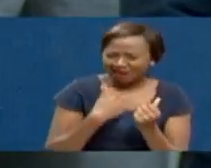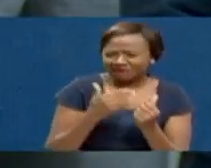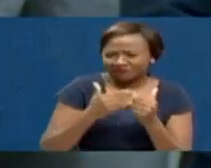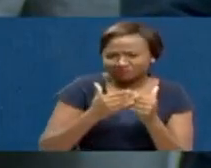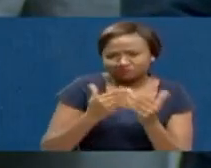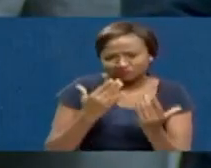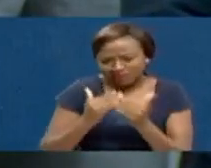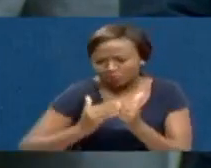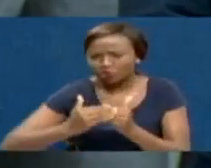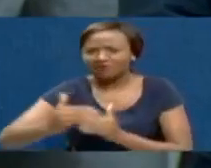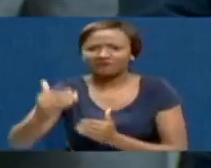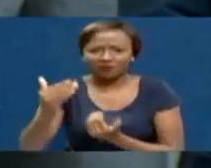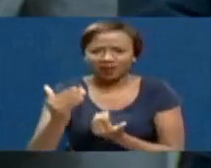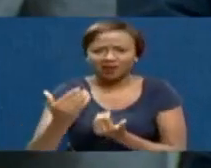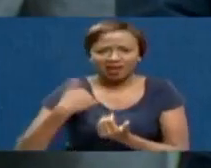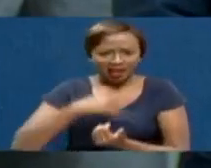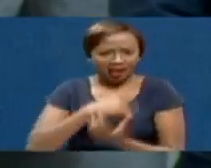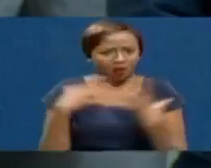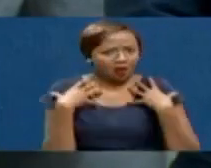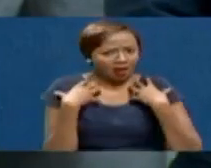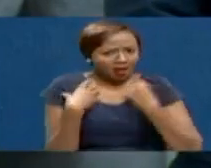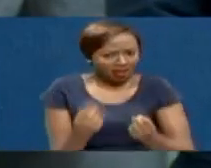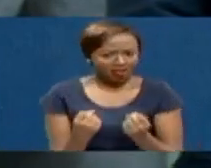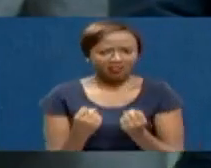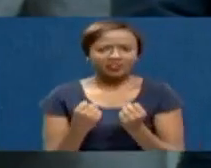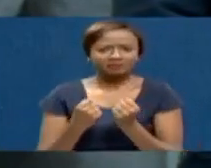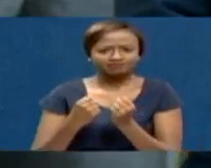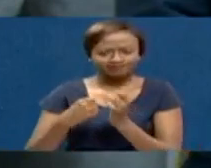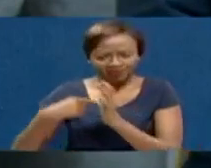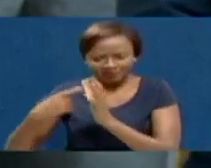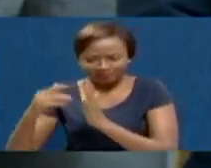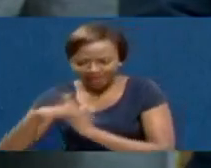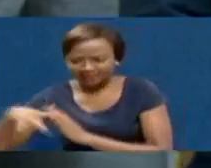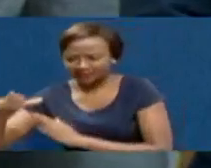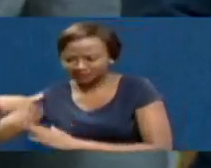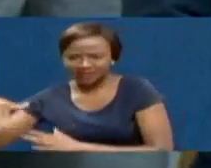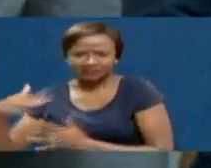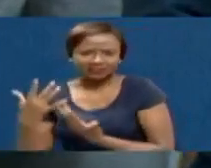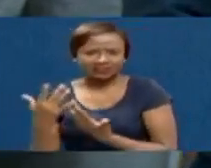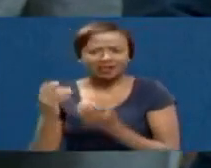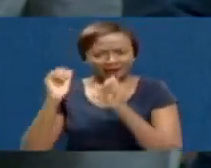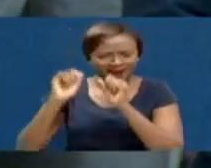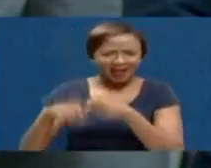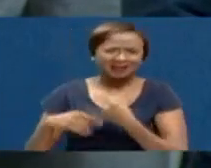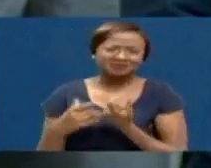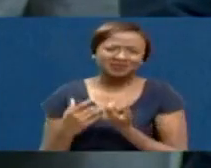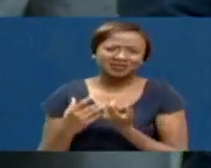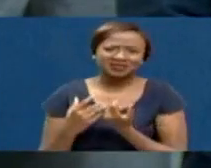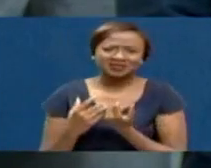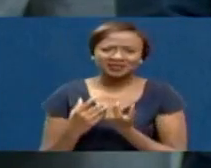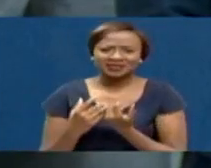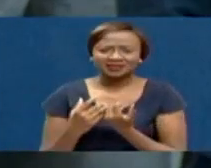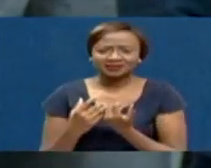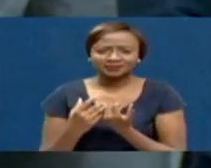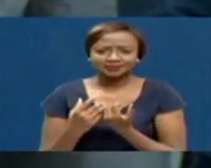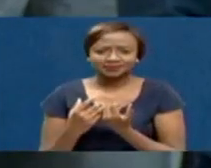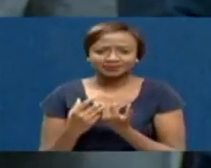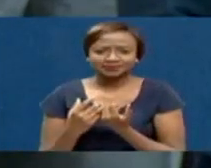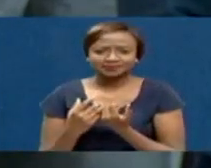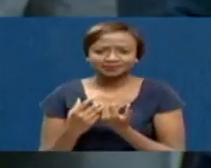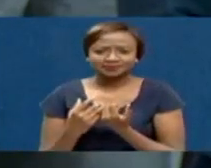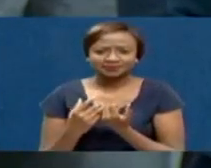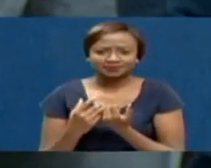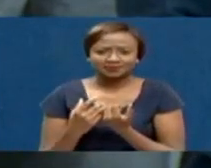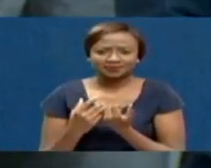likely that our health facilities can and could be overrun by just the demands. And this